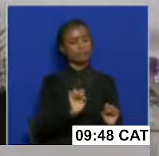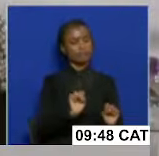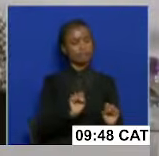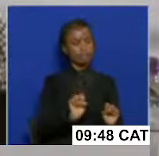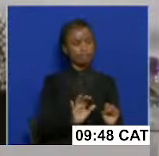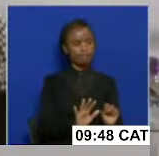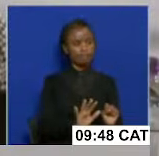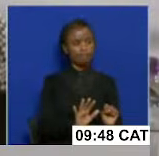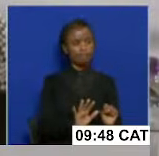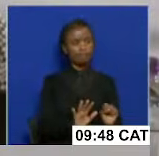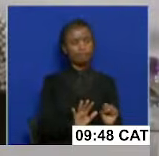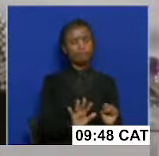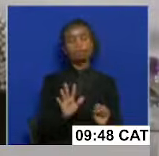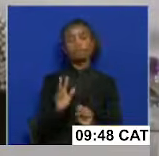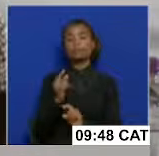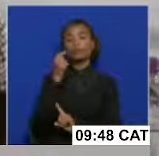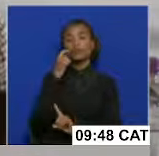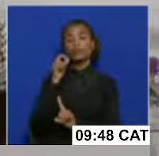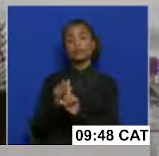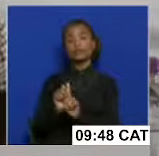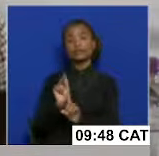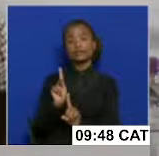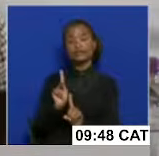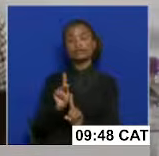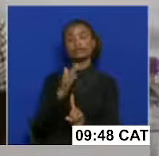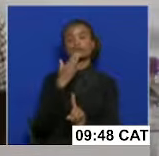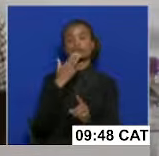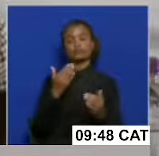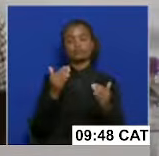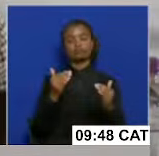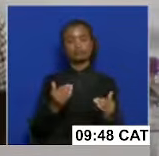Witness K, you can then go to paragraph 2.